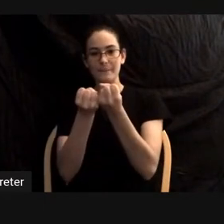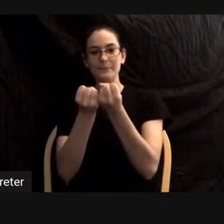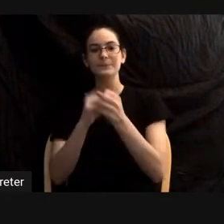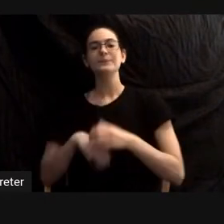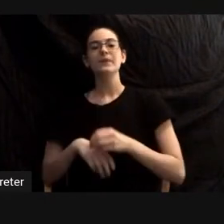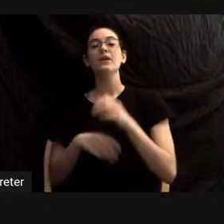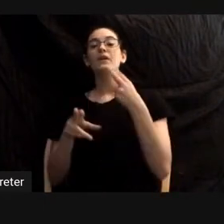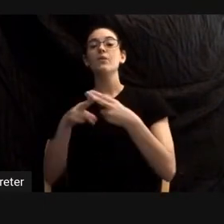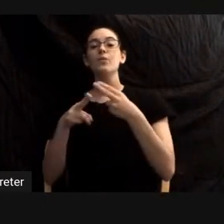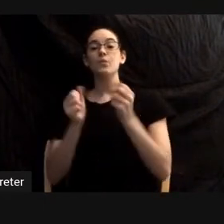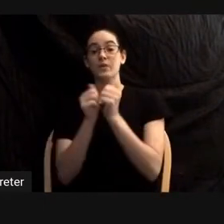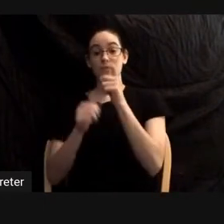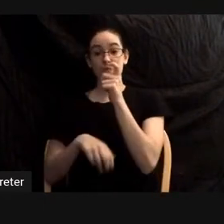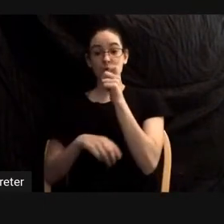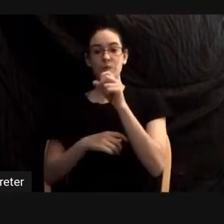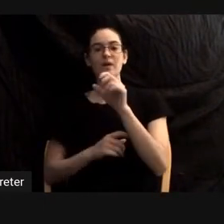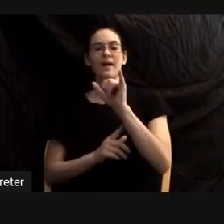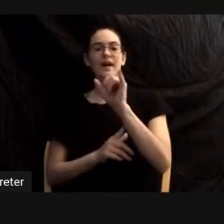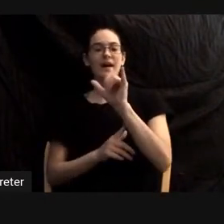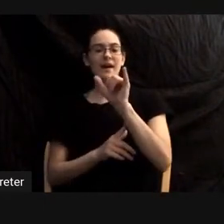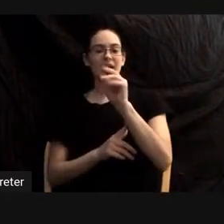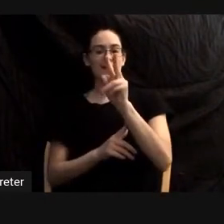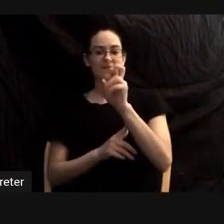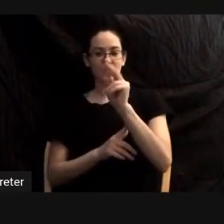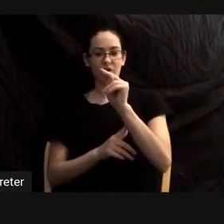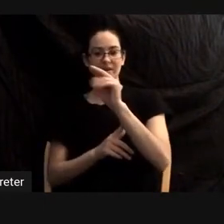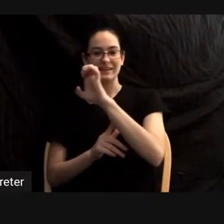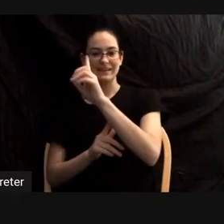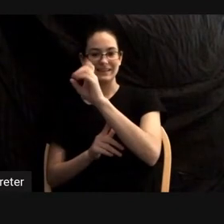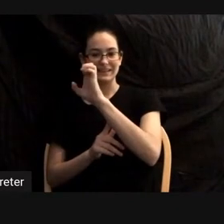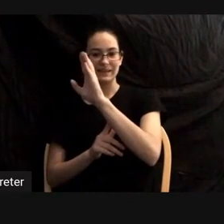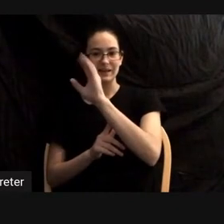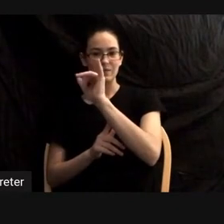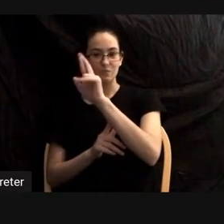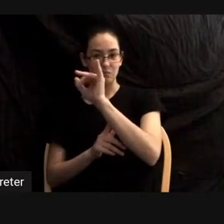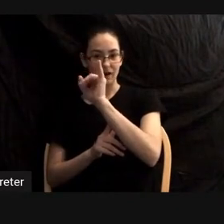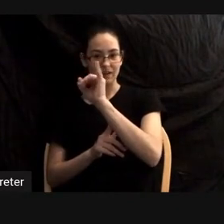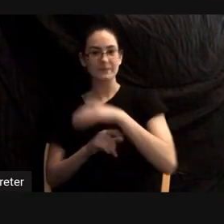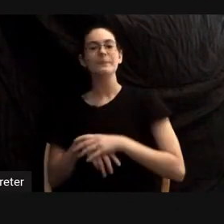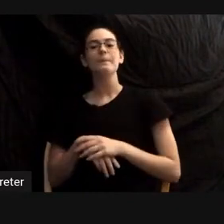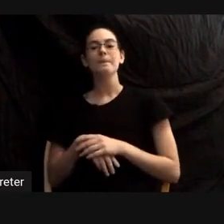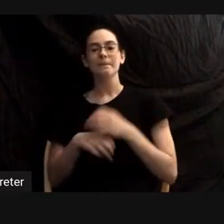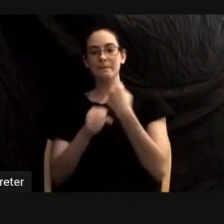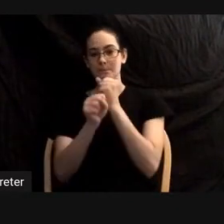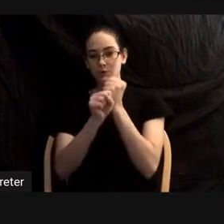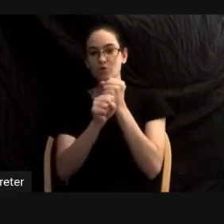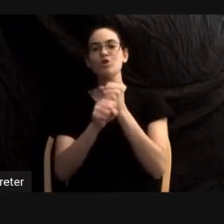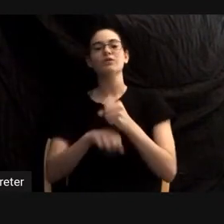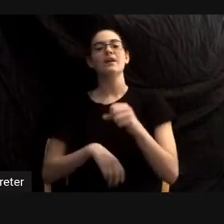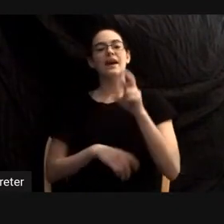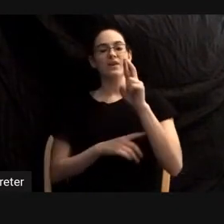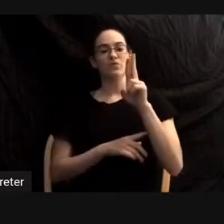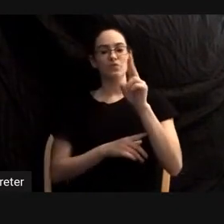Parsnipship podcast, and Rudy Ramirez, an associate artistic director of the Vortex here in Austin, Texas, as well as the